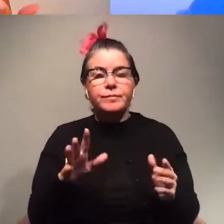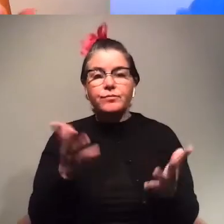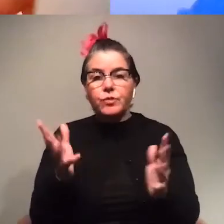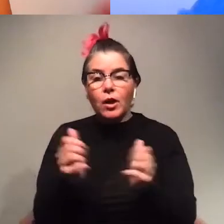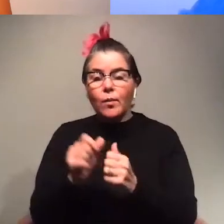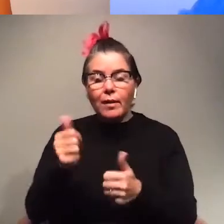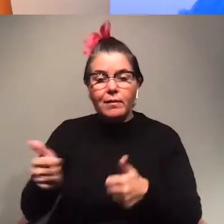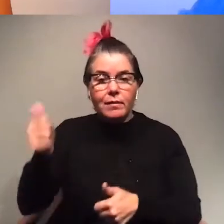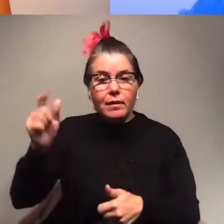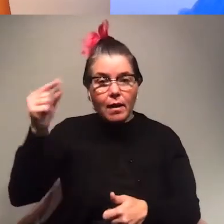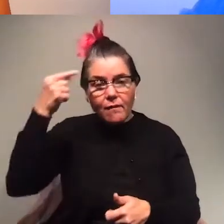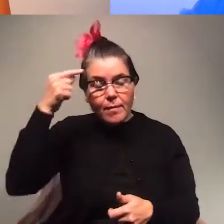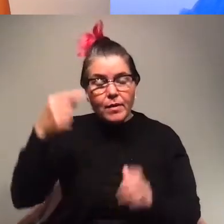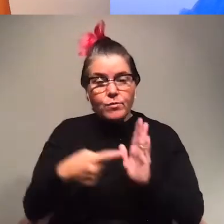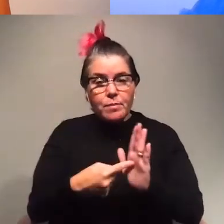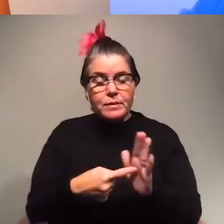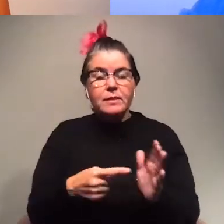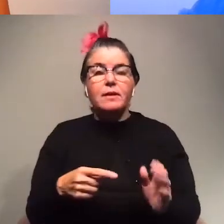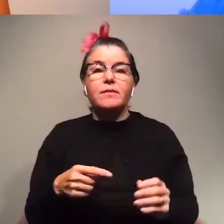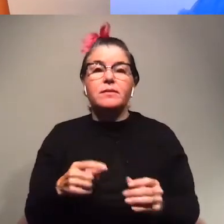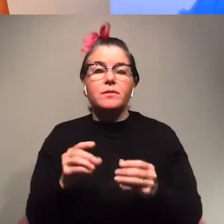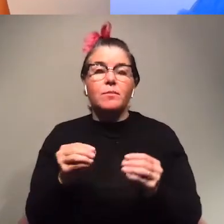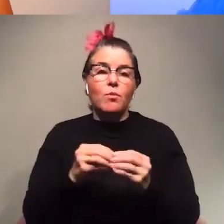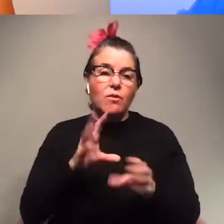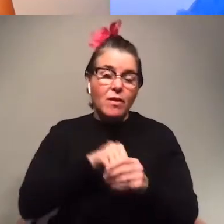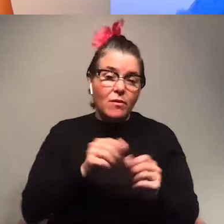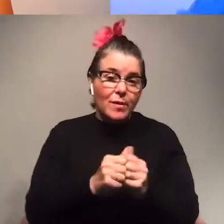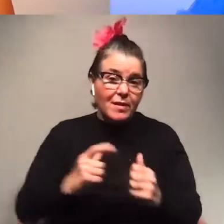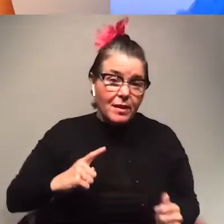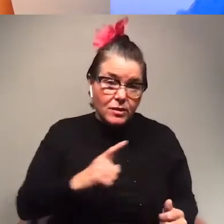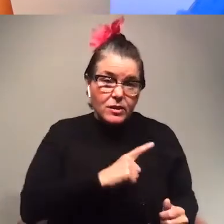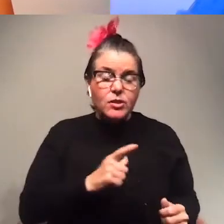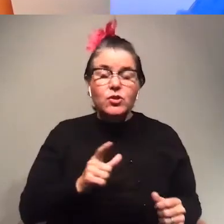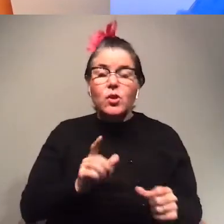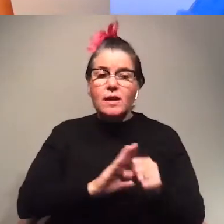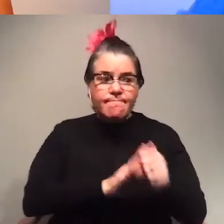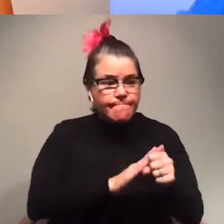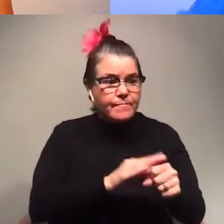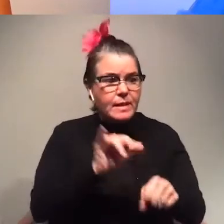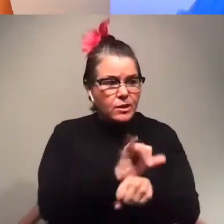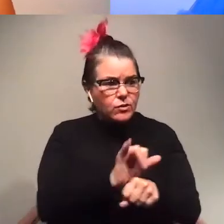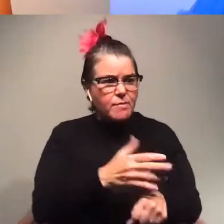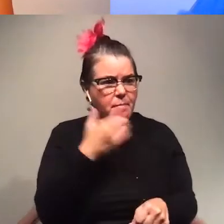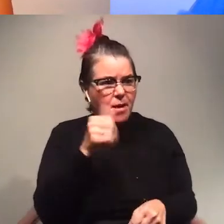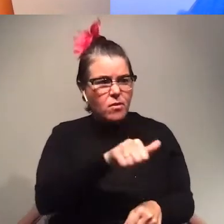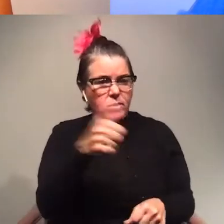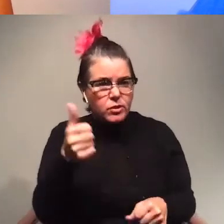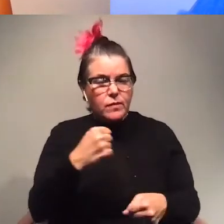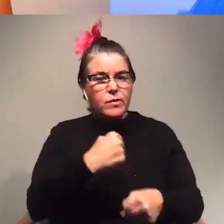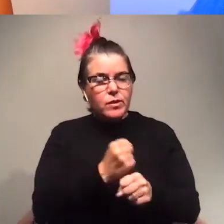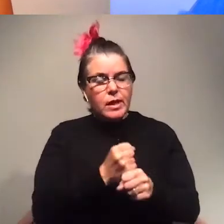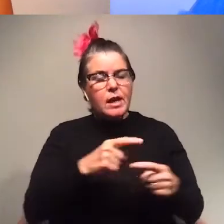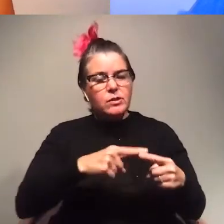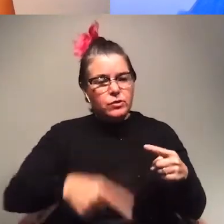representatives about doing a little bit more with legislation, or even like pressuring industry to have better alternatives and create circular economies